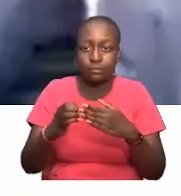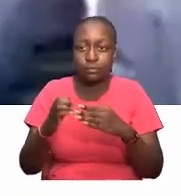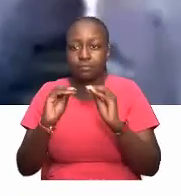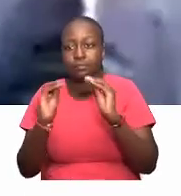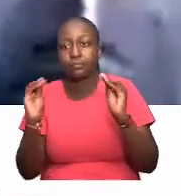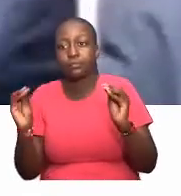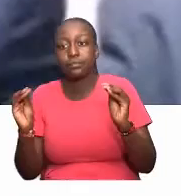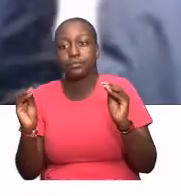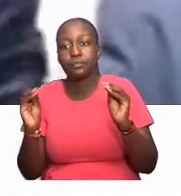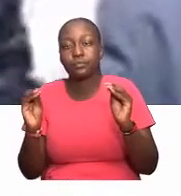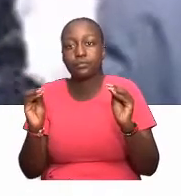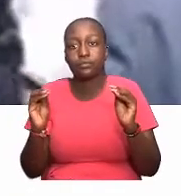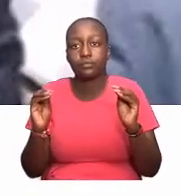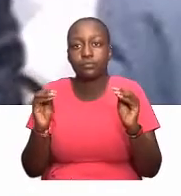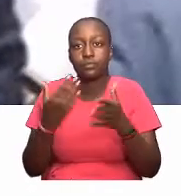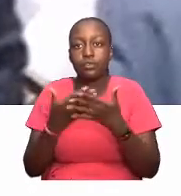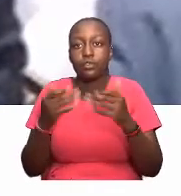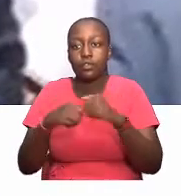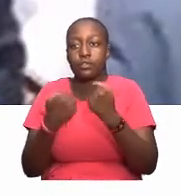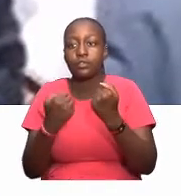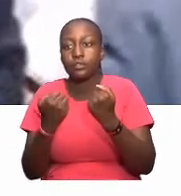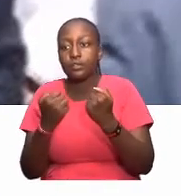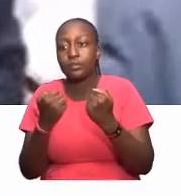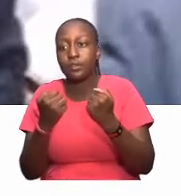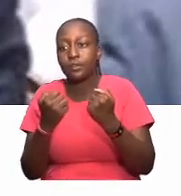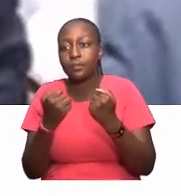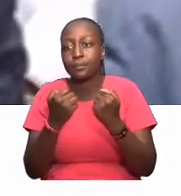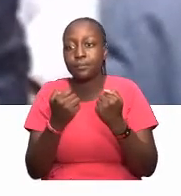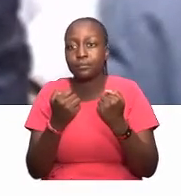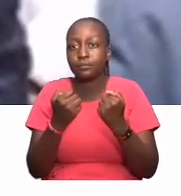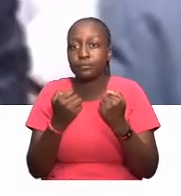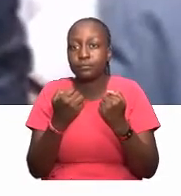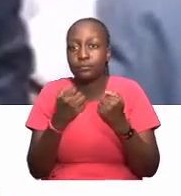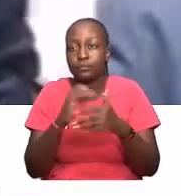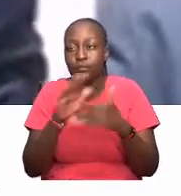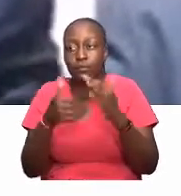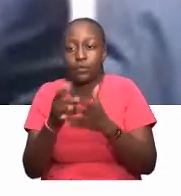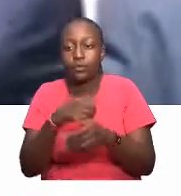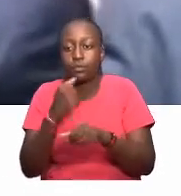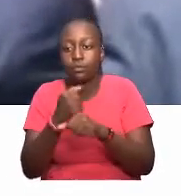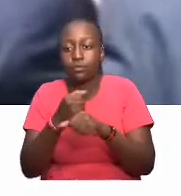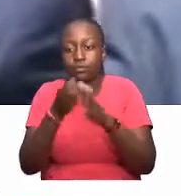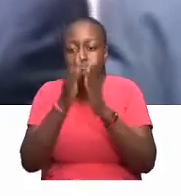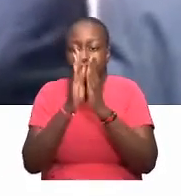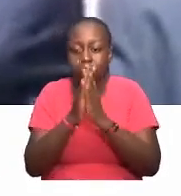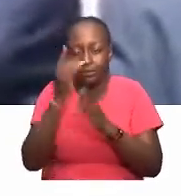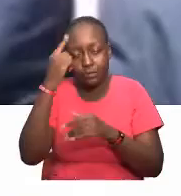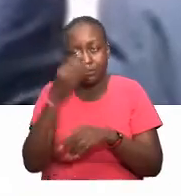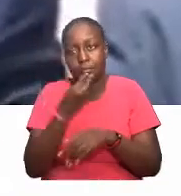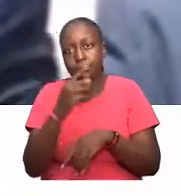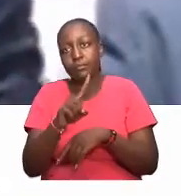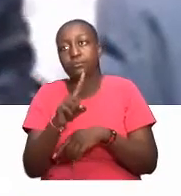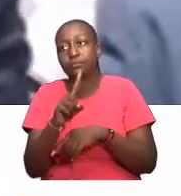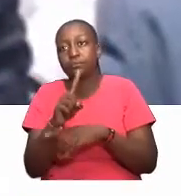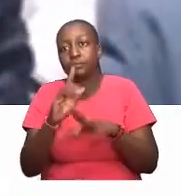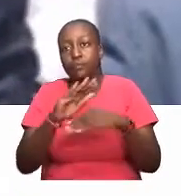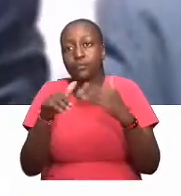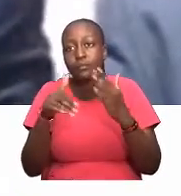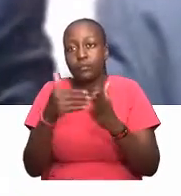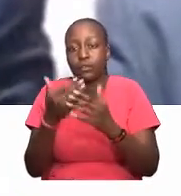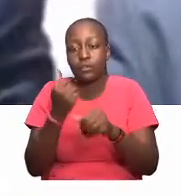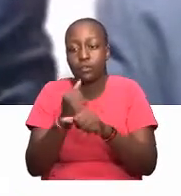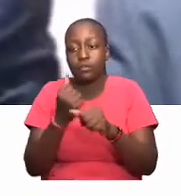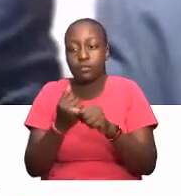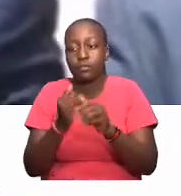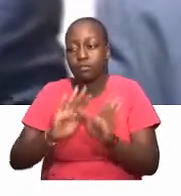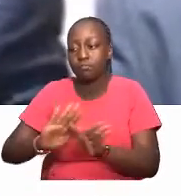on the matters that the governor is going through. All we can do is just pray for him and make sure that the work that he has left behind